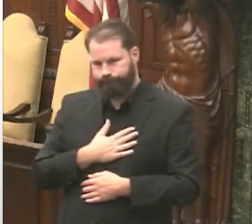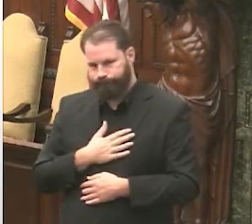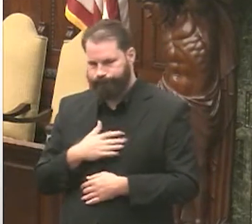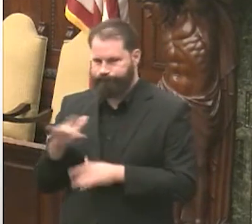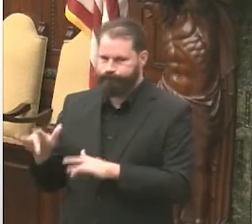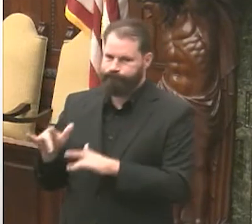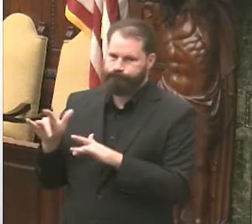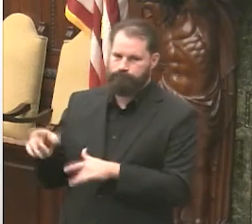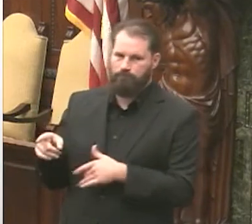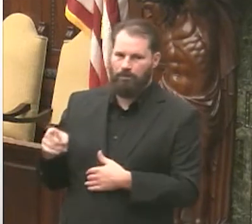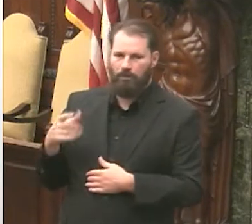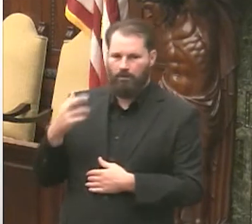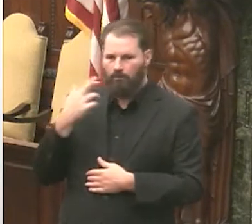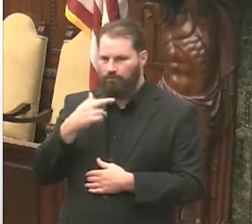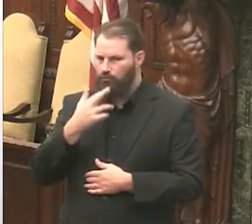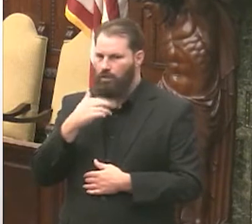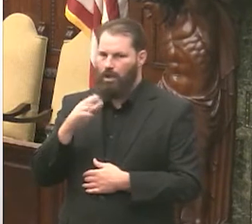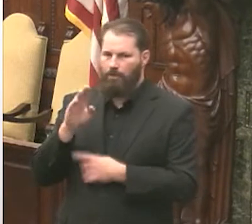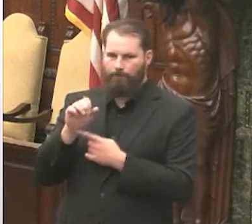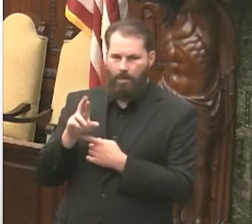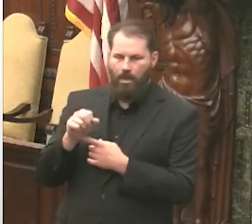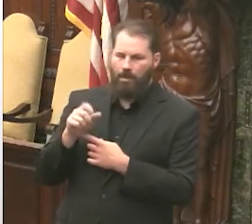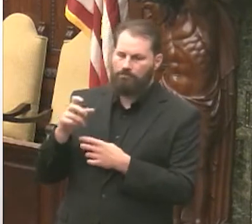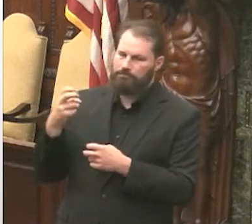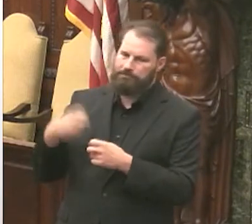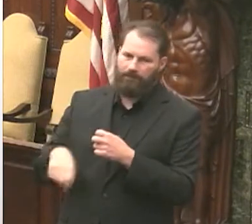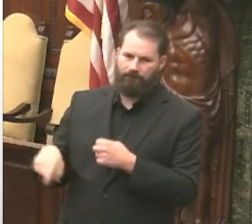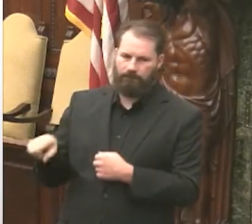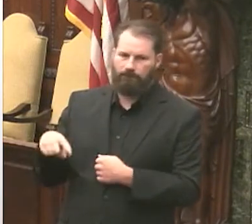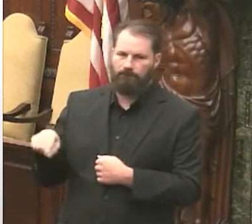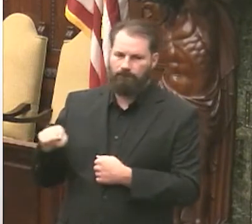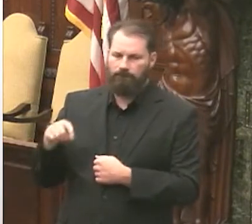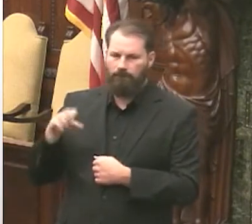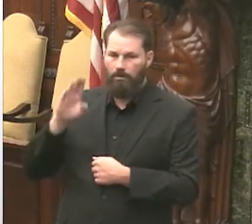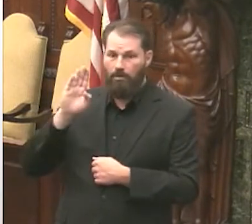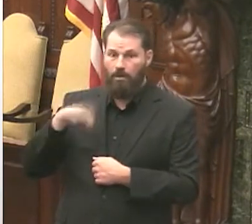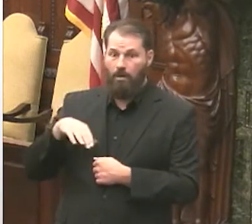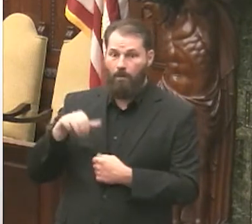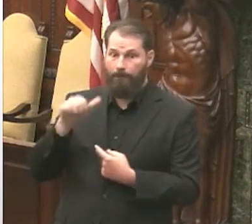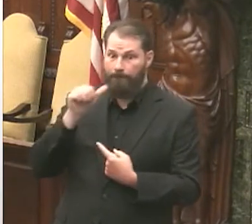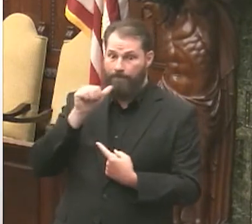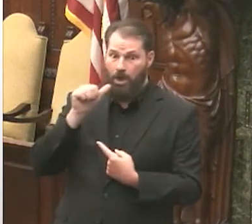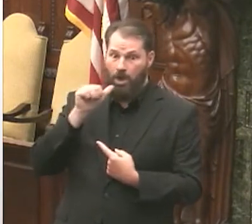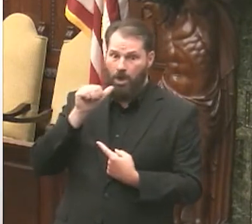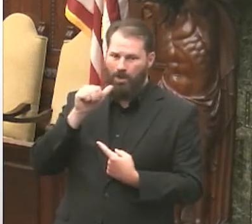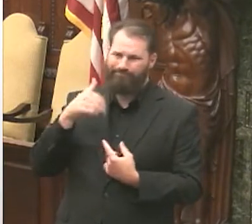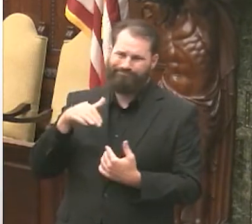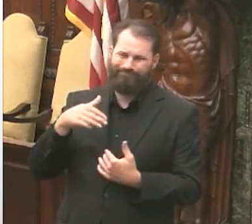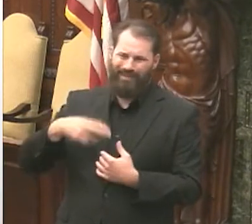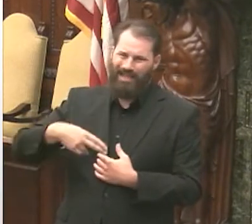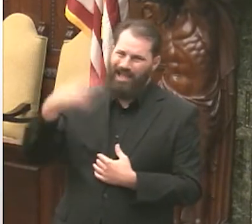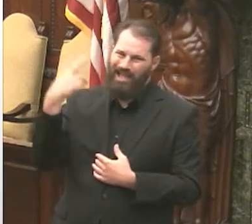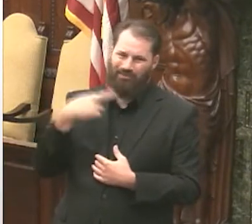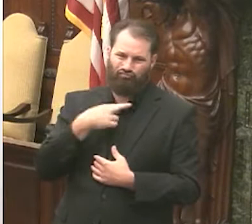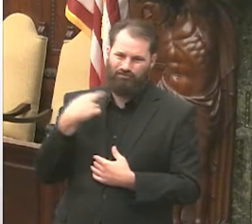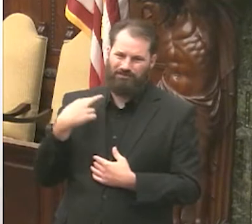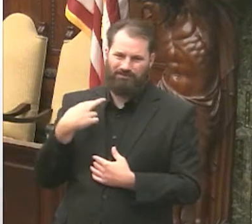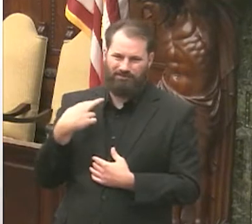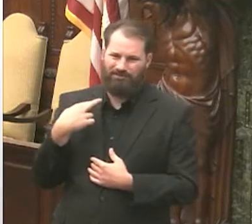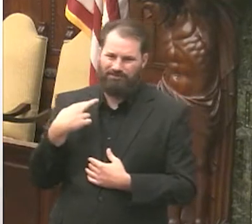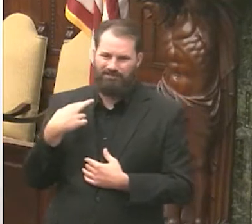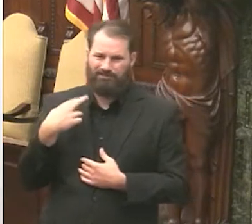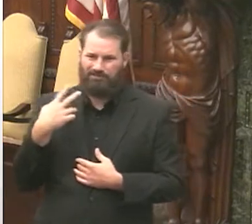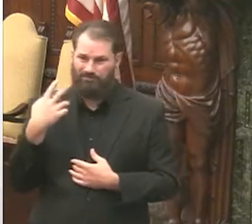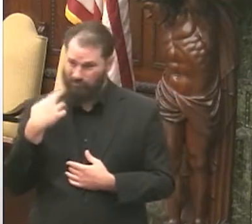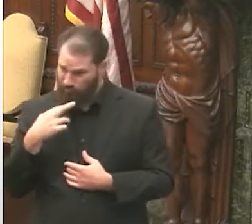tough on them. On the other hand, we absolutely know that bars are high-risk situations. They're clearly higher-risk situations than restaurants. Lots